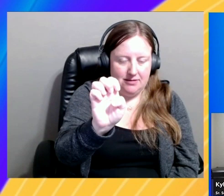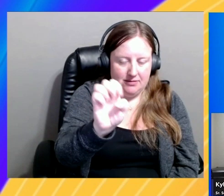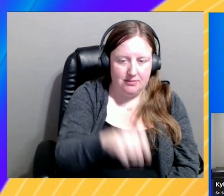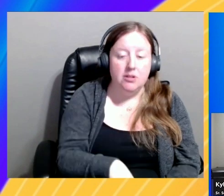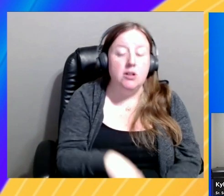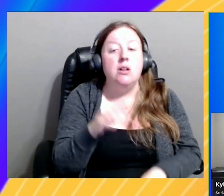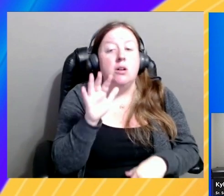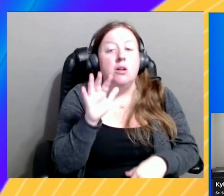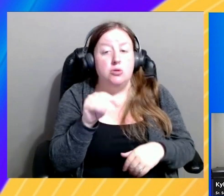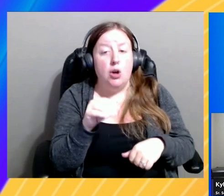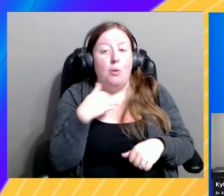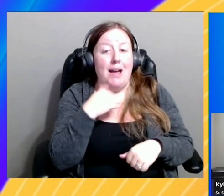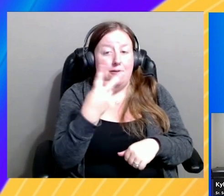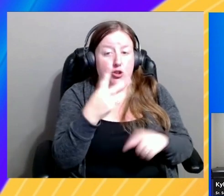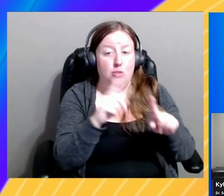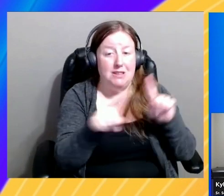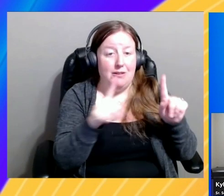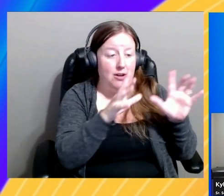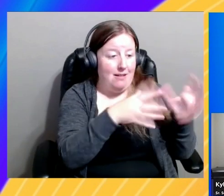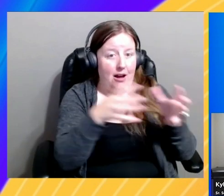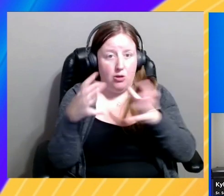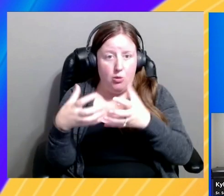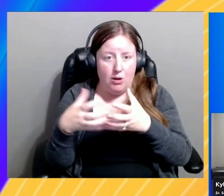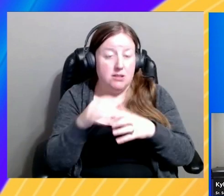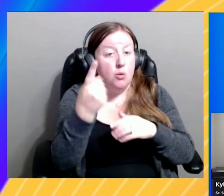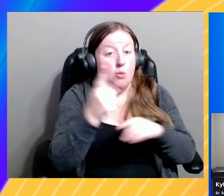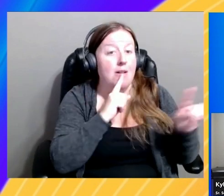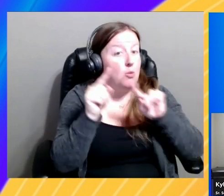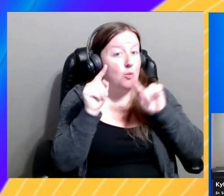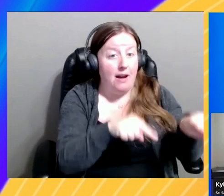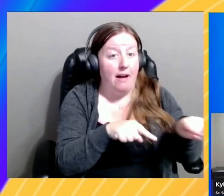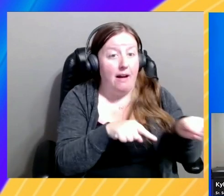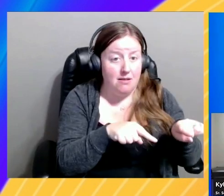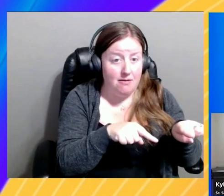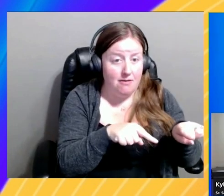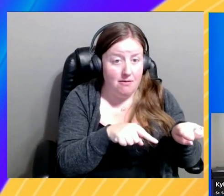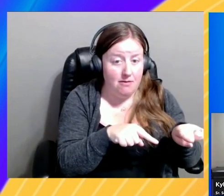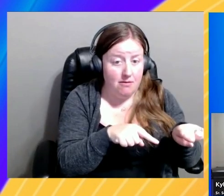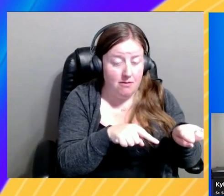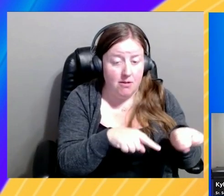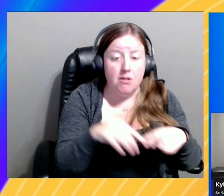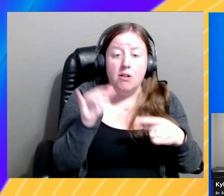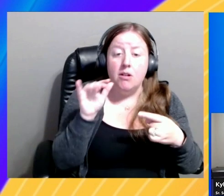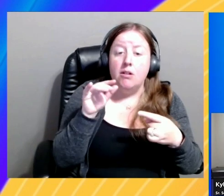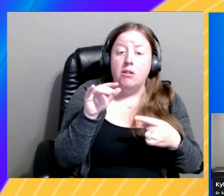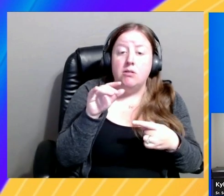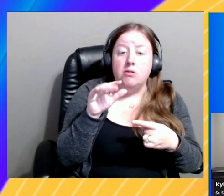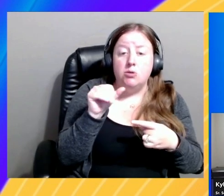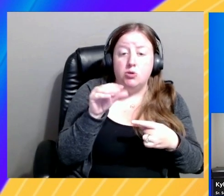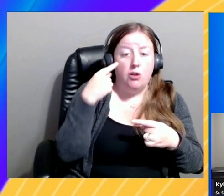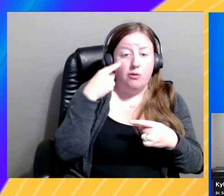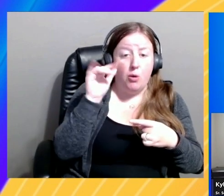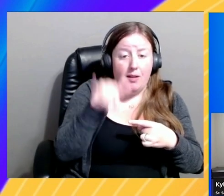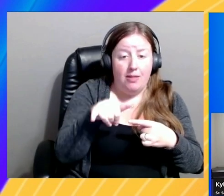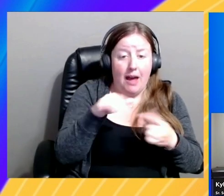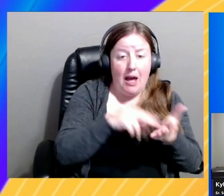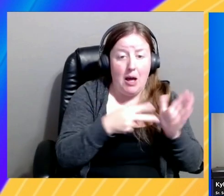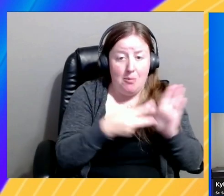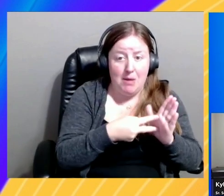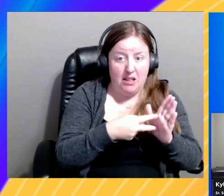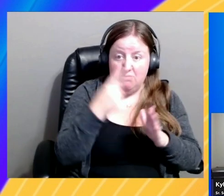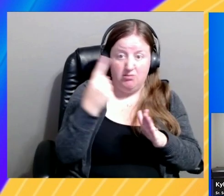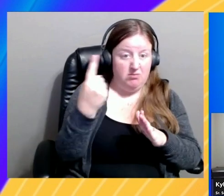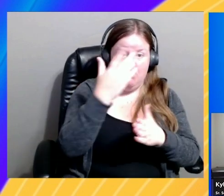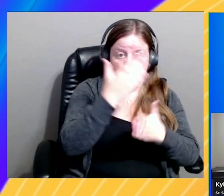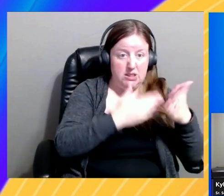different categories, right? So one would be reactive. A reactive insight means there was some problem that